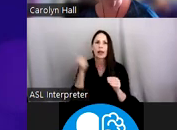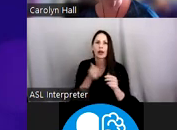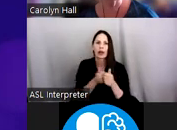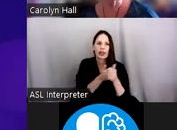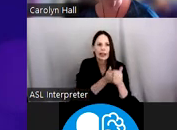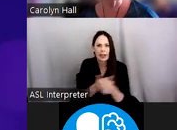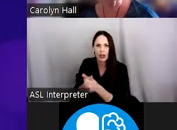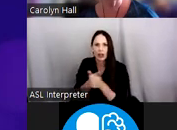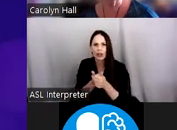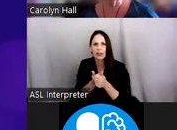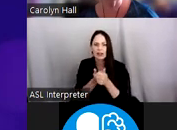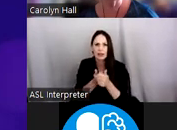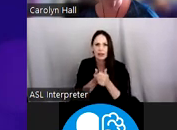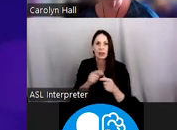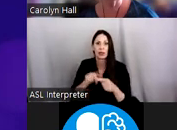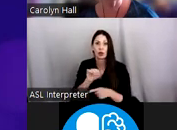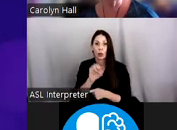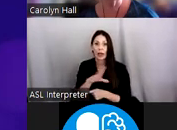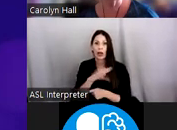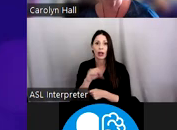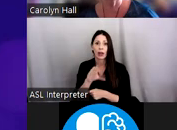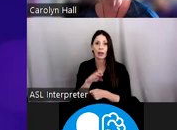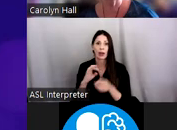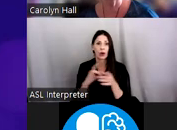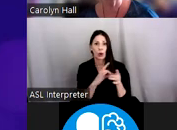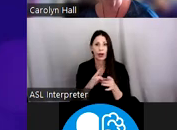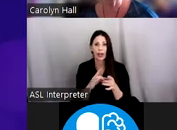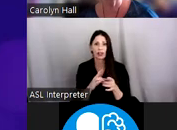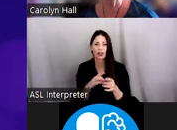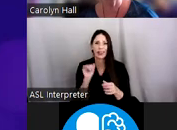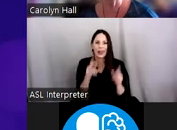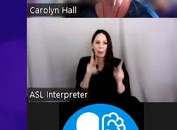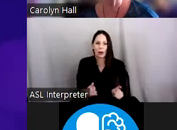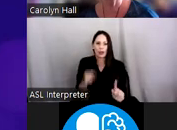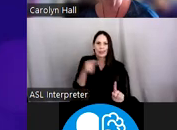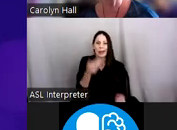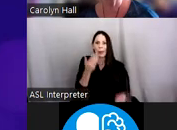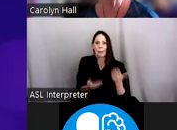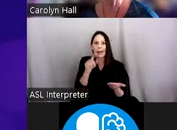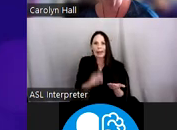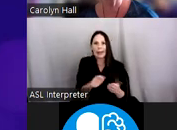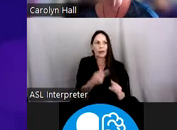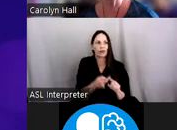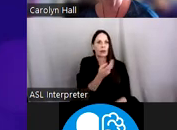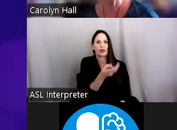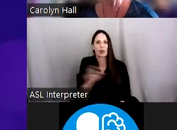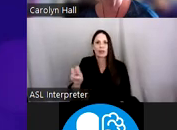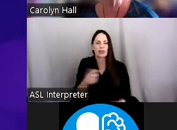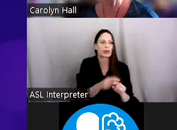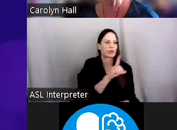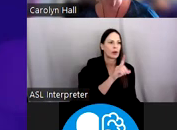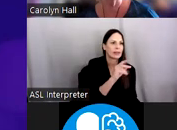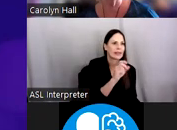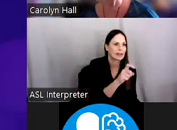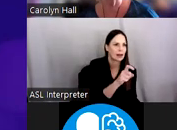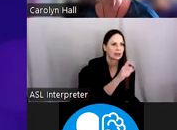care and the care coordination that someone might need, going from detox over to like a medical clinic to